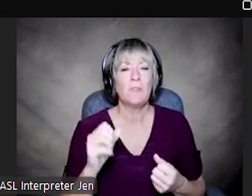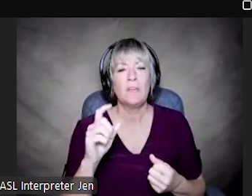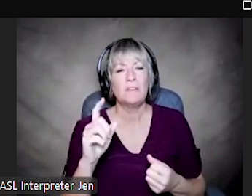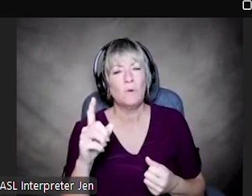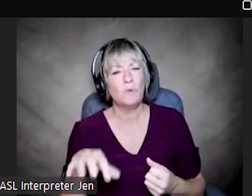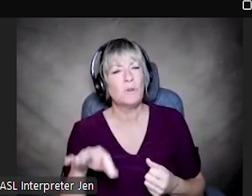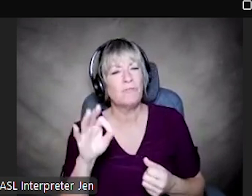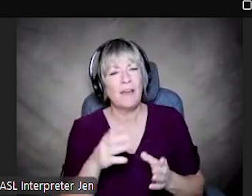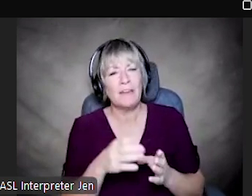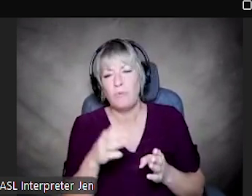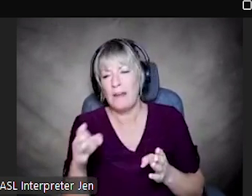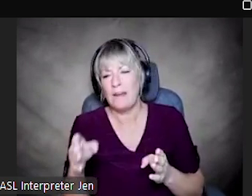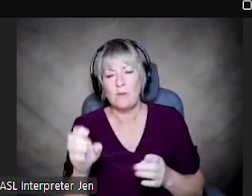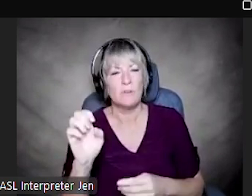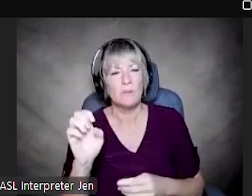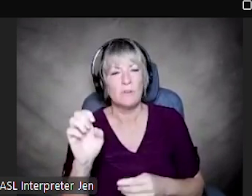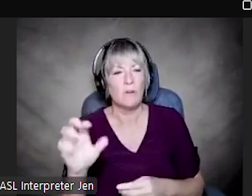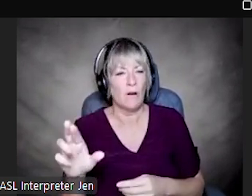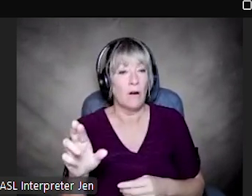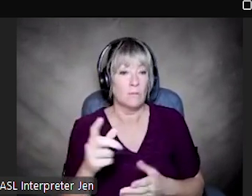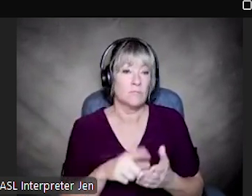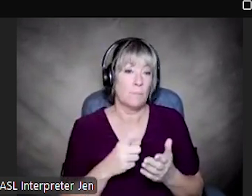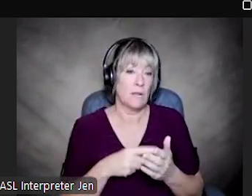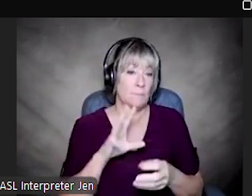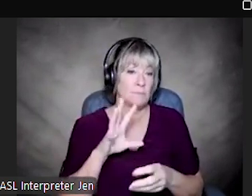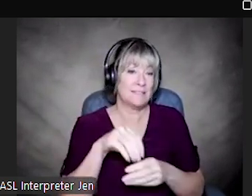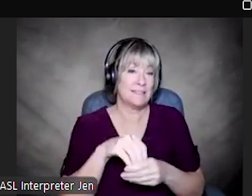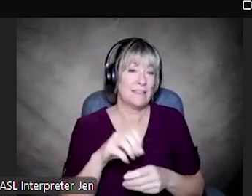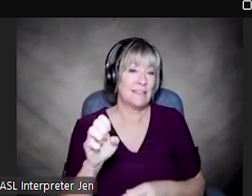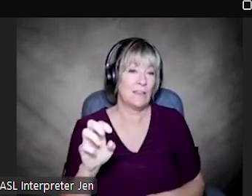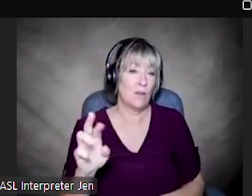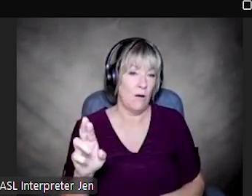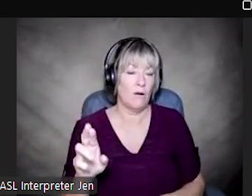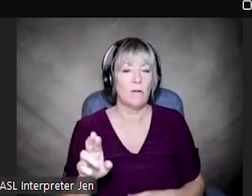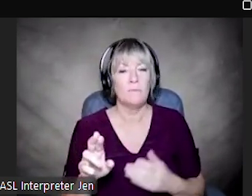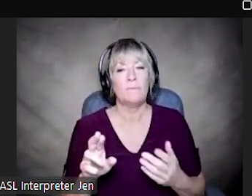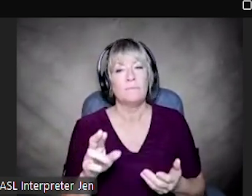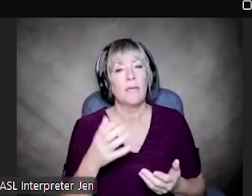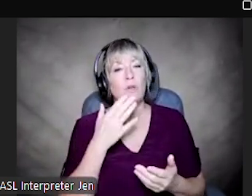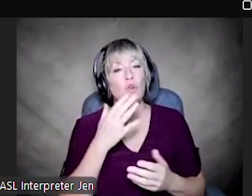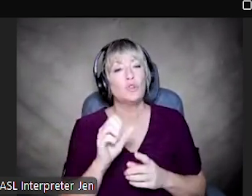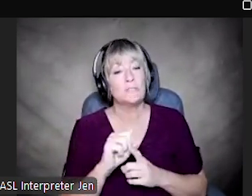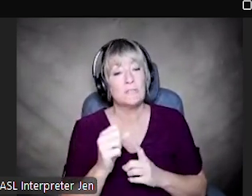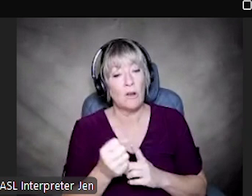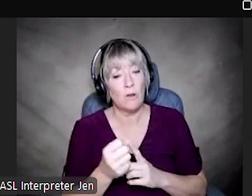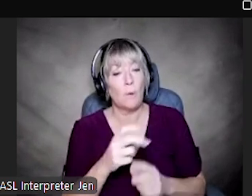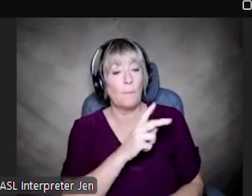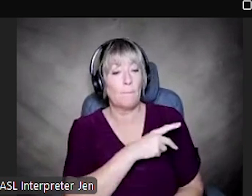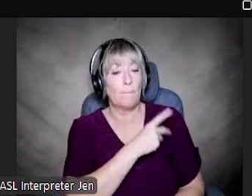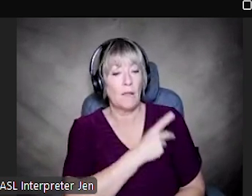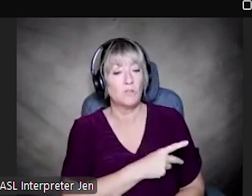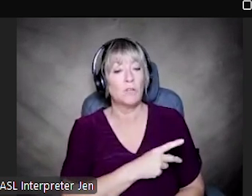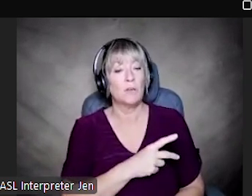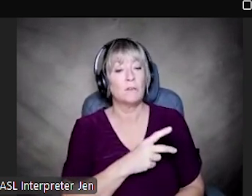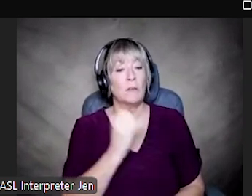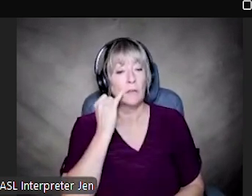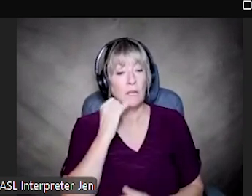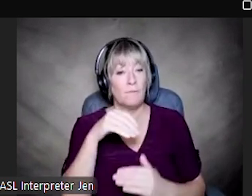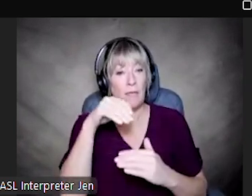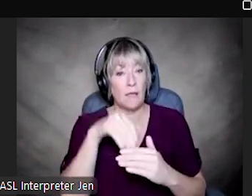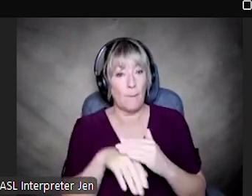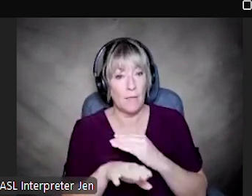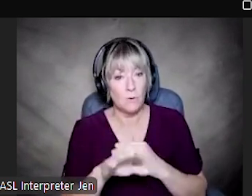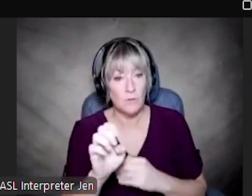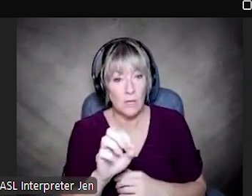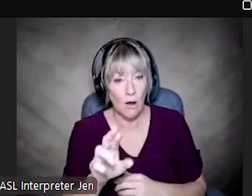even right next to ERs, sometimes even within ERs. And in good scenarios, patients can, if they came into the ER, they